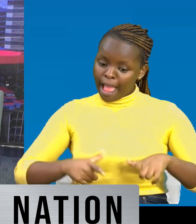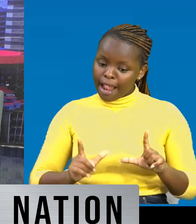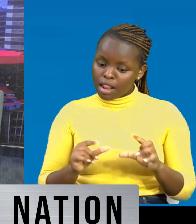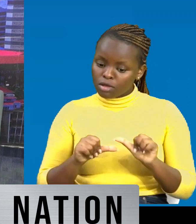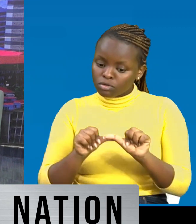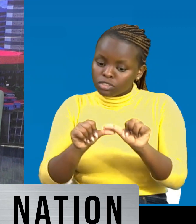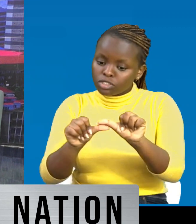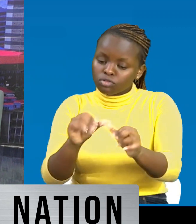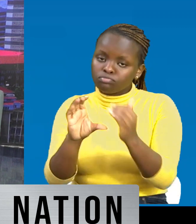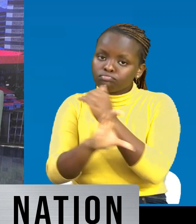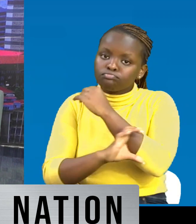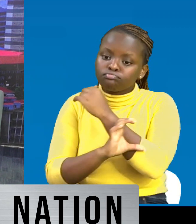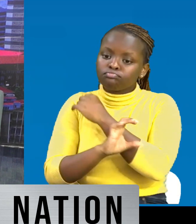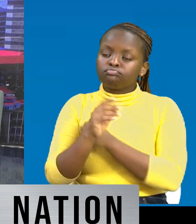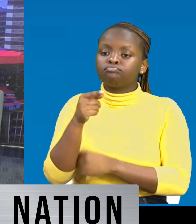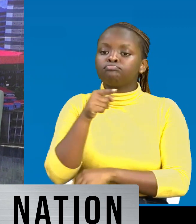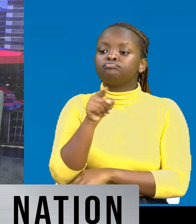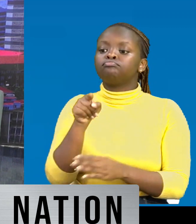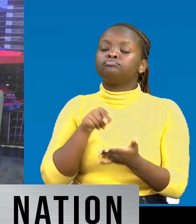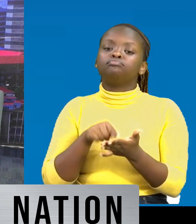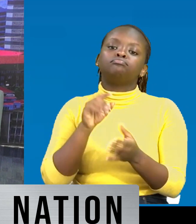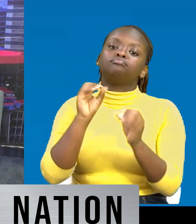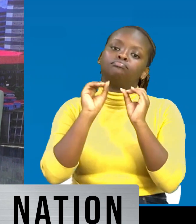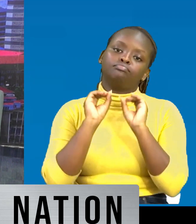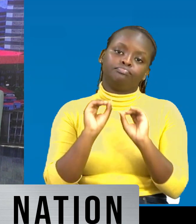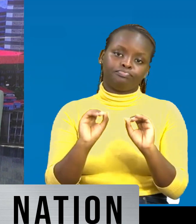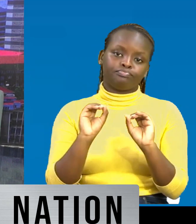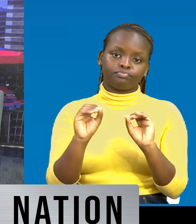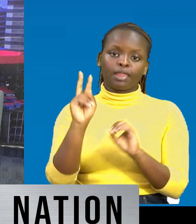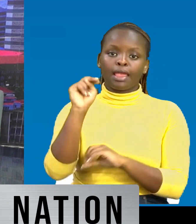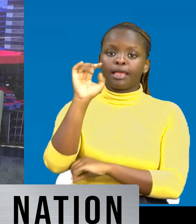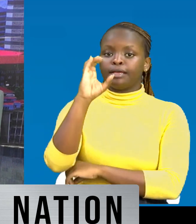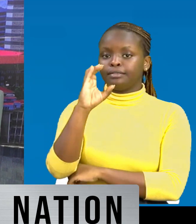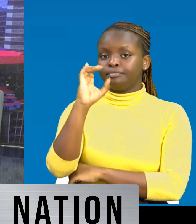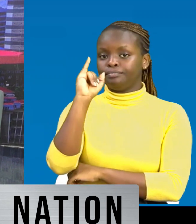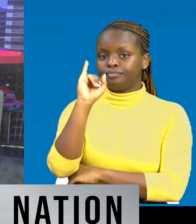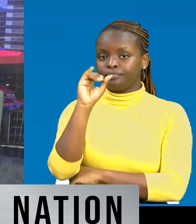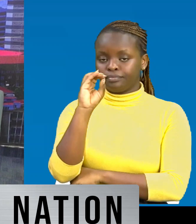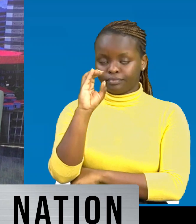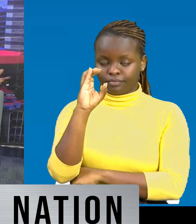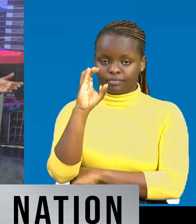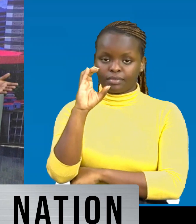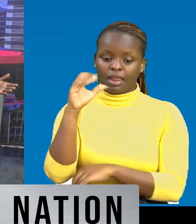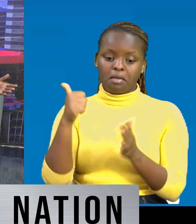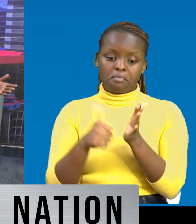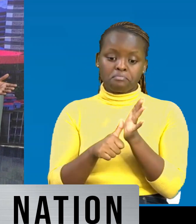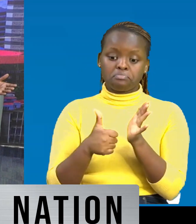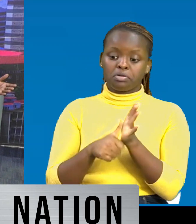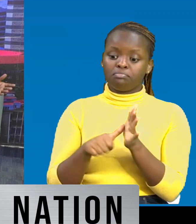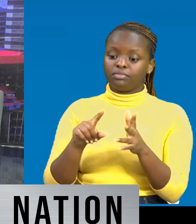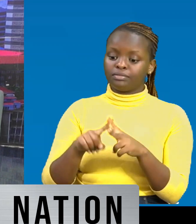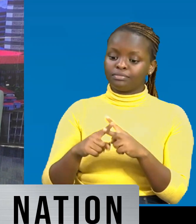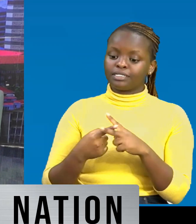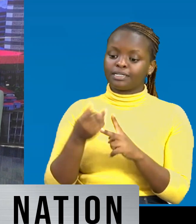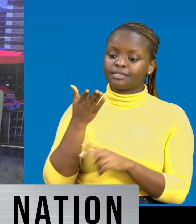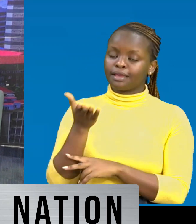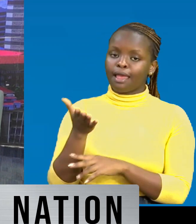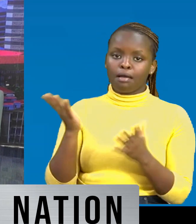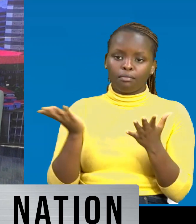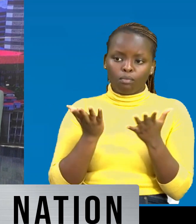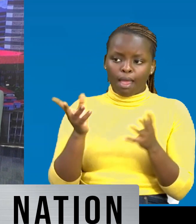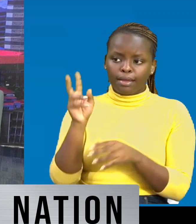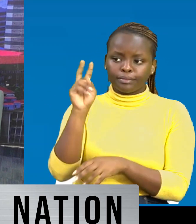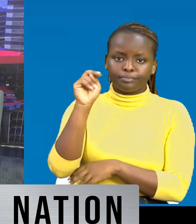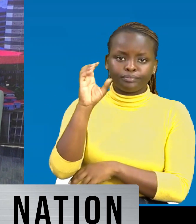in this country. And even the NCIC, this is where the problem begins. Where is NCIC? Where is the Kenya